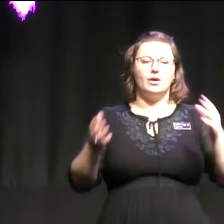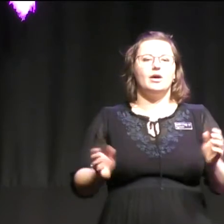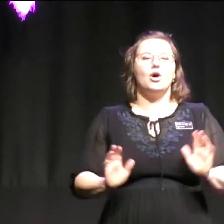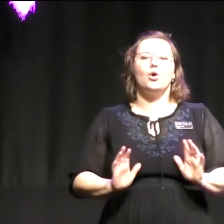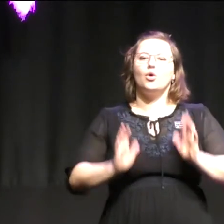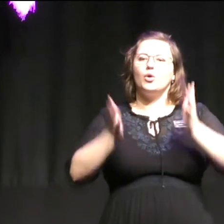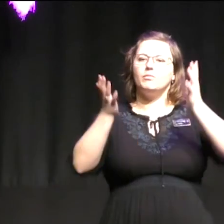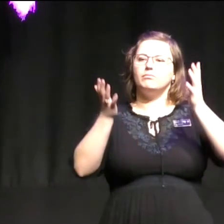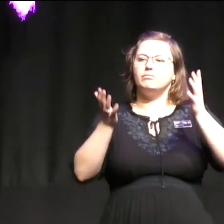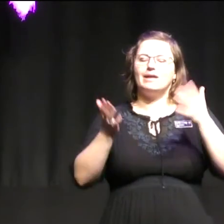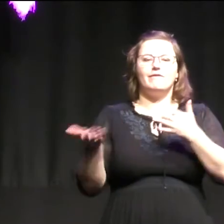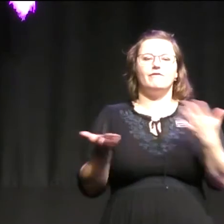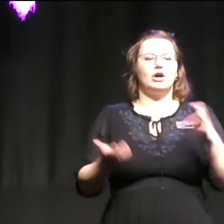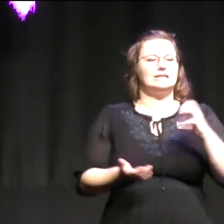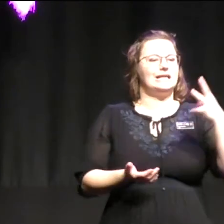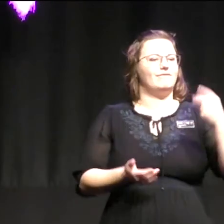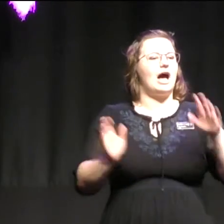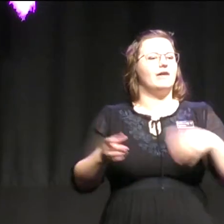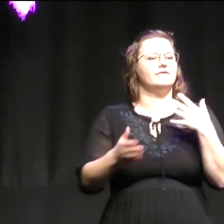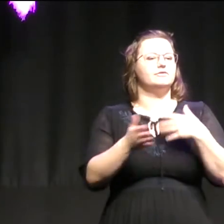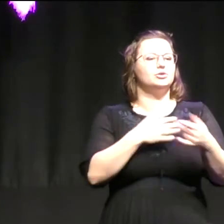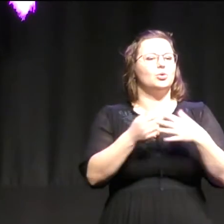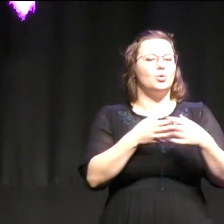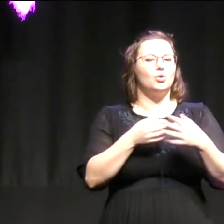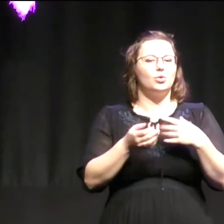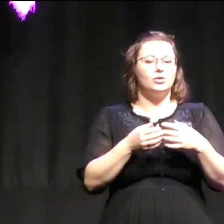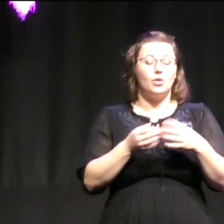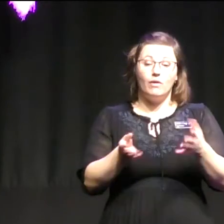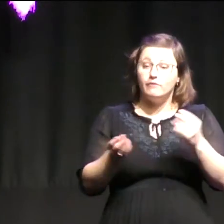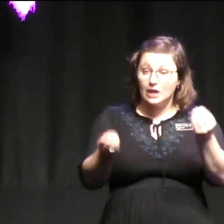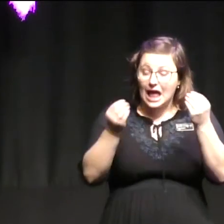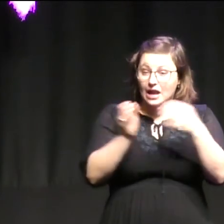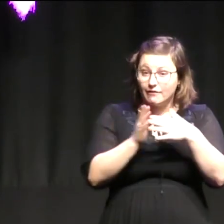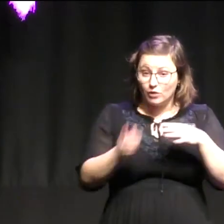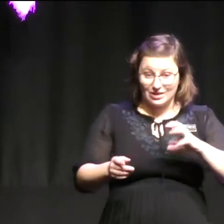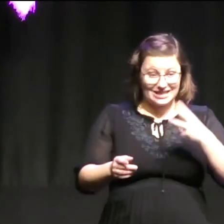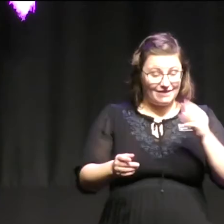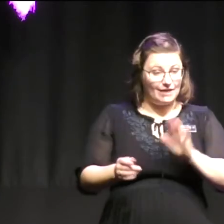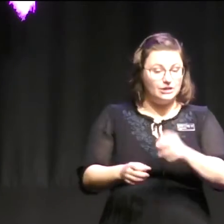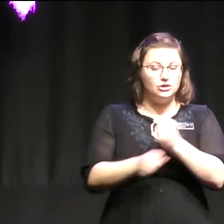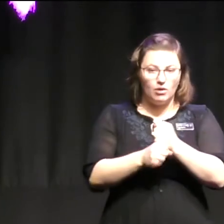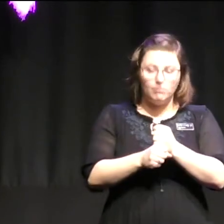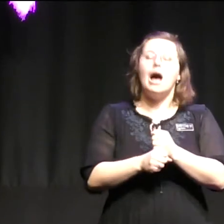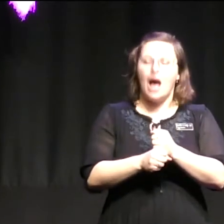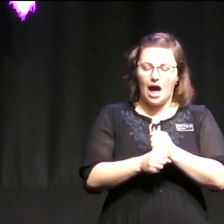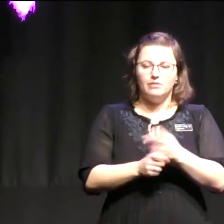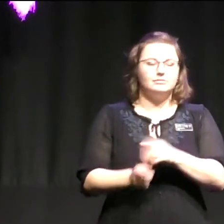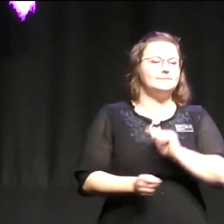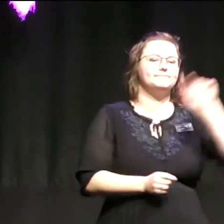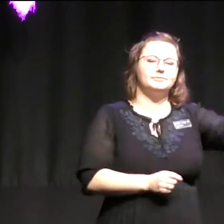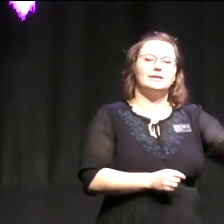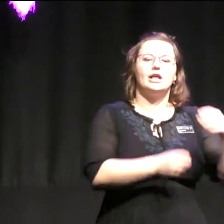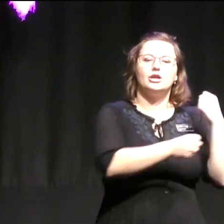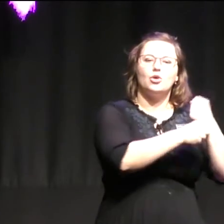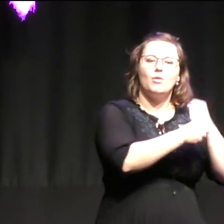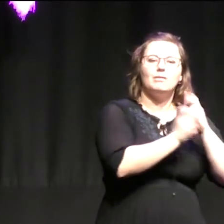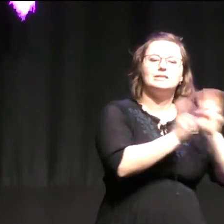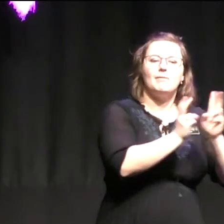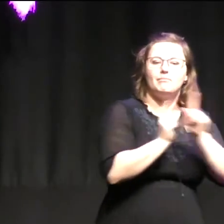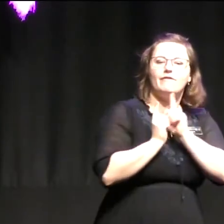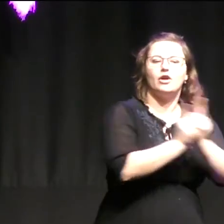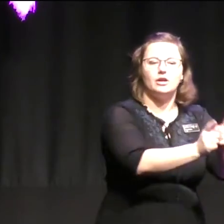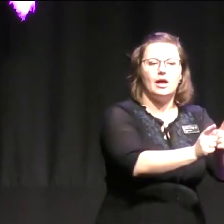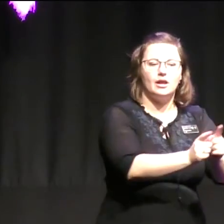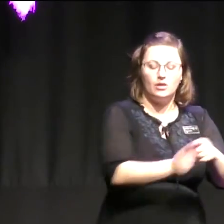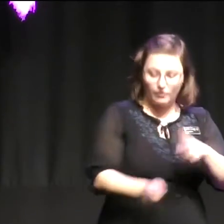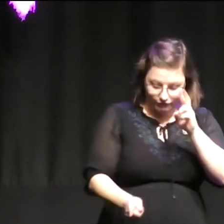experience what SEWA has been doing, and when they learn from it, and then they adapt it. When they see that, oh, these